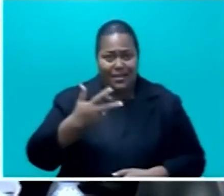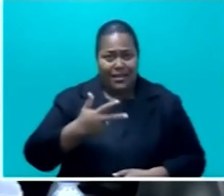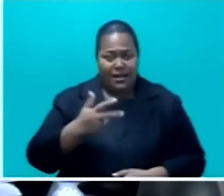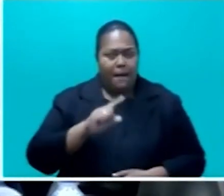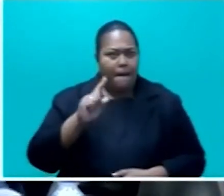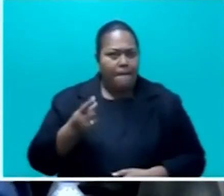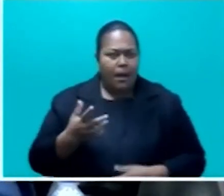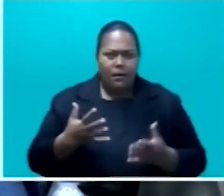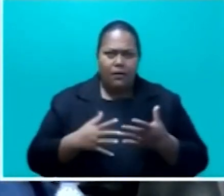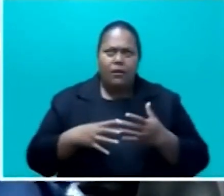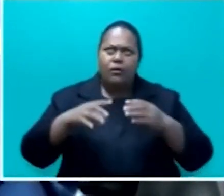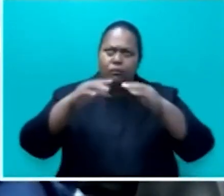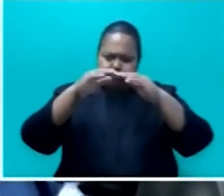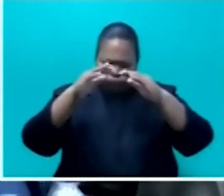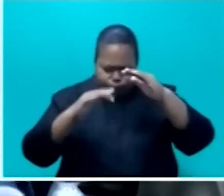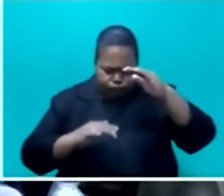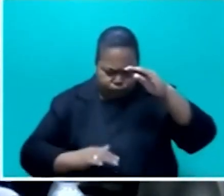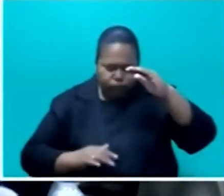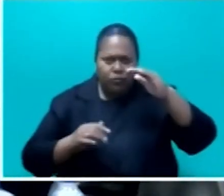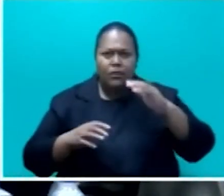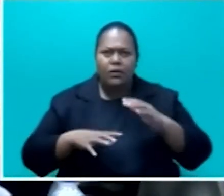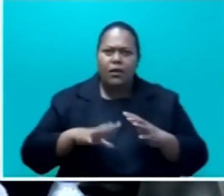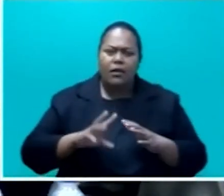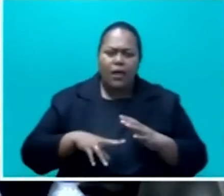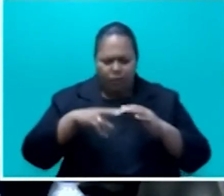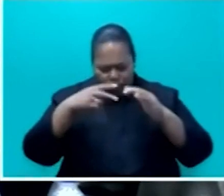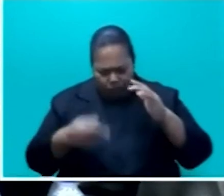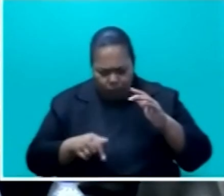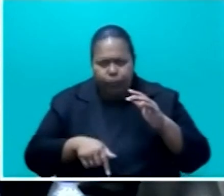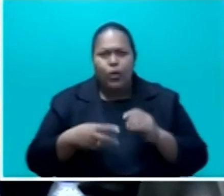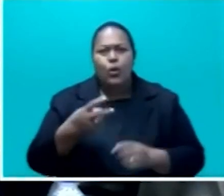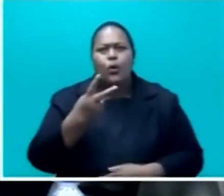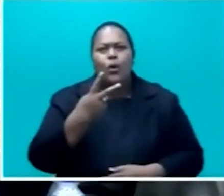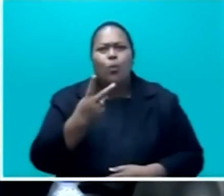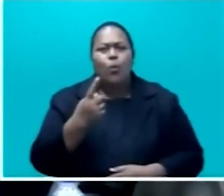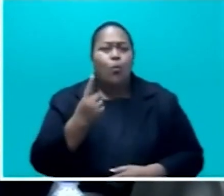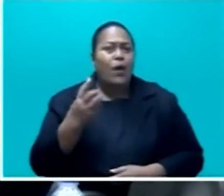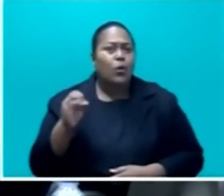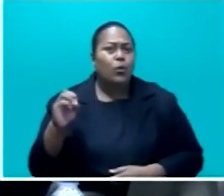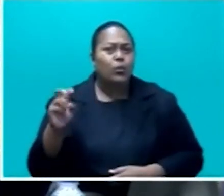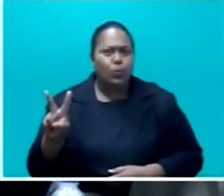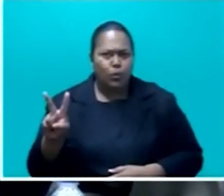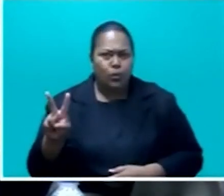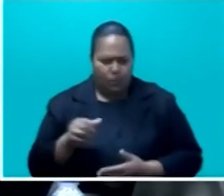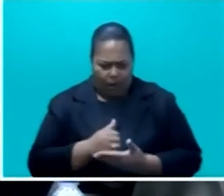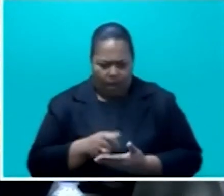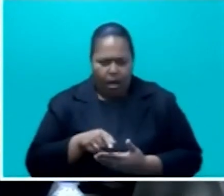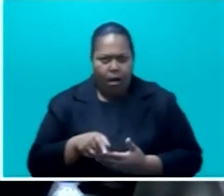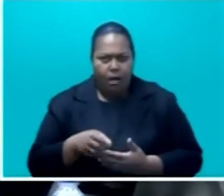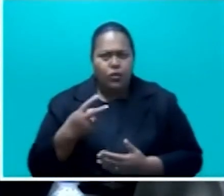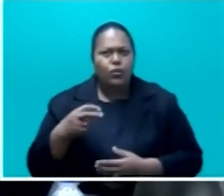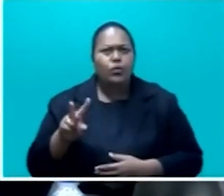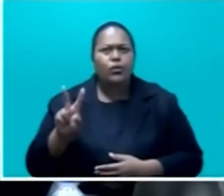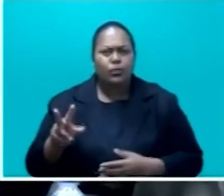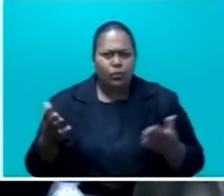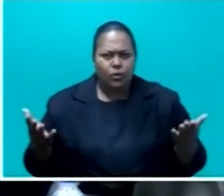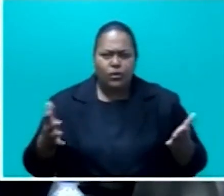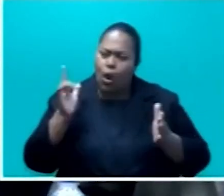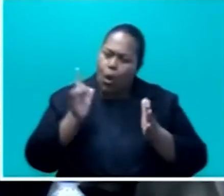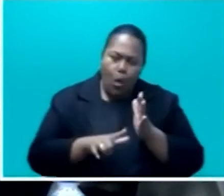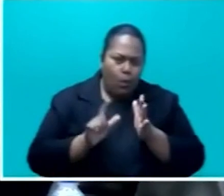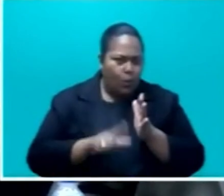to 102 in 2022. It is the lowest ranking since 2014,